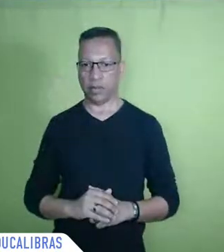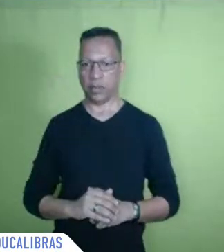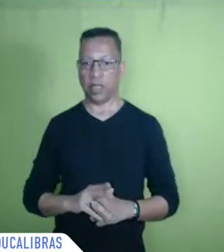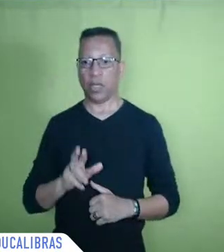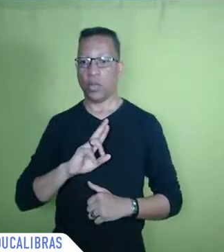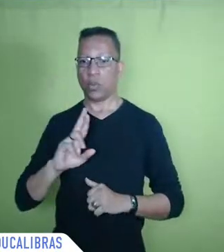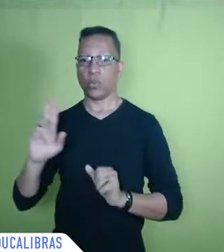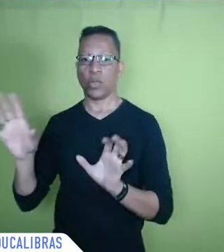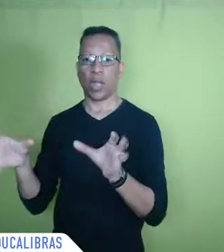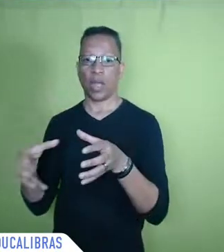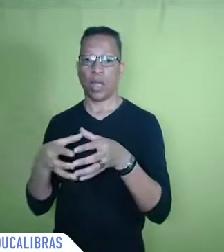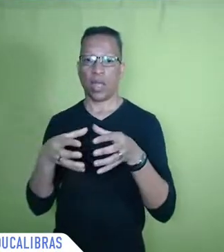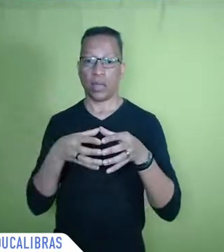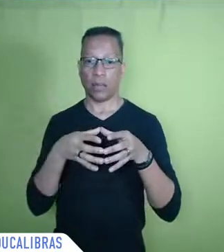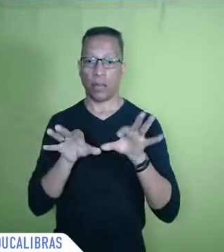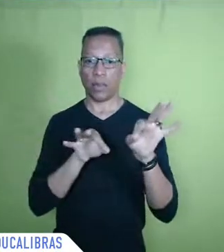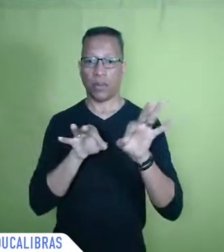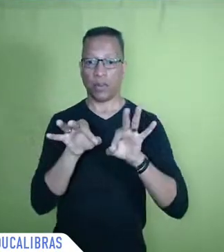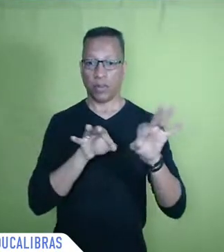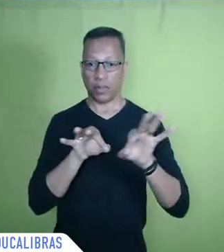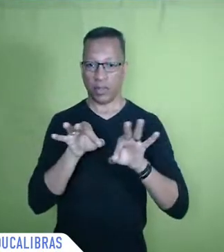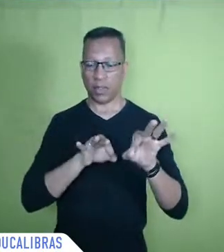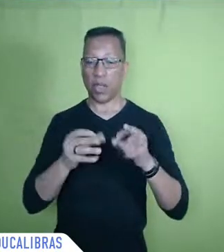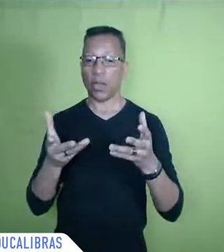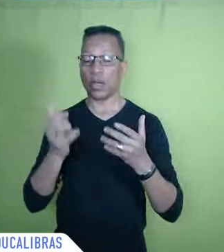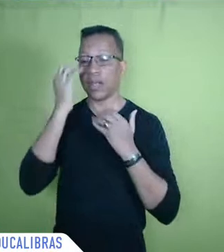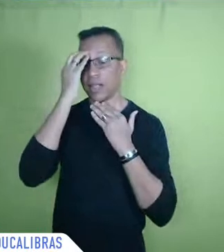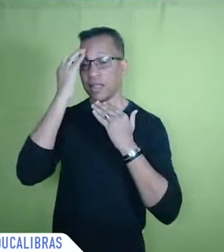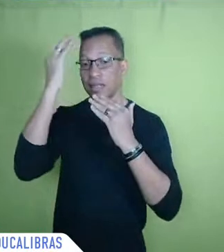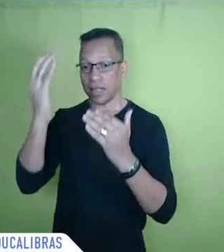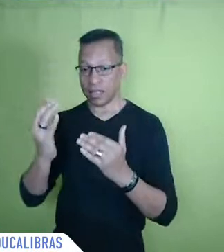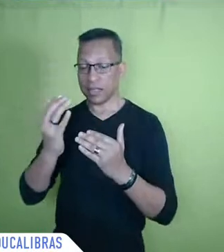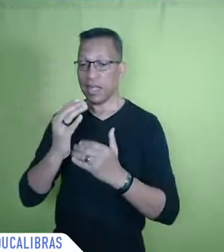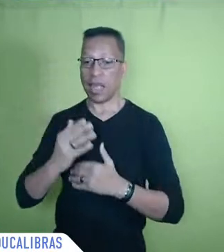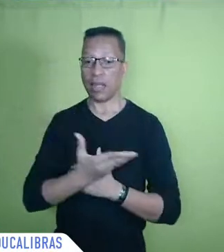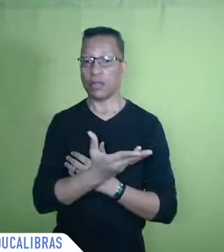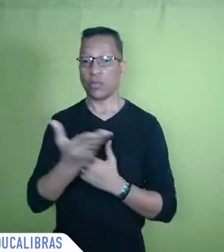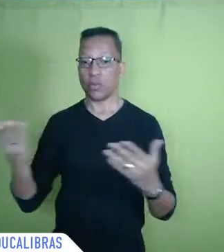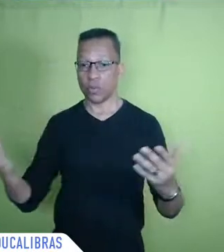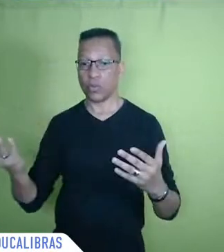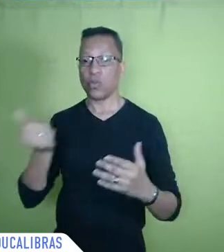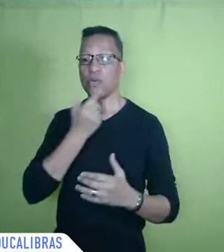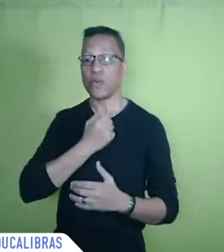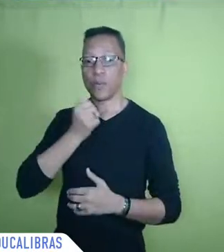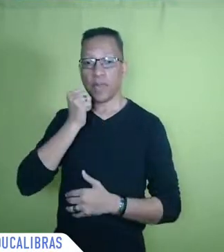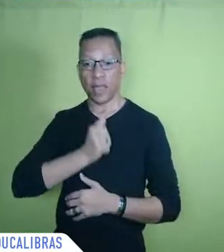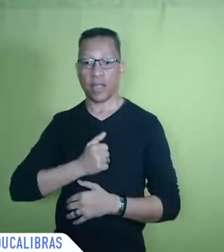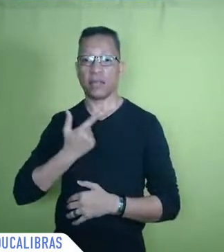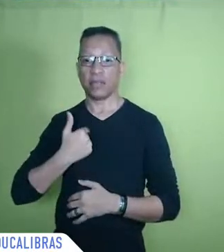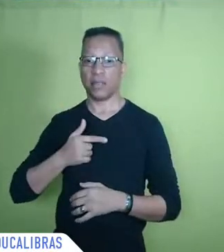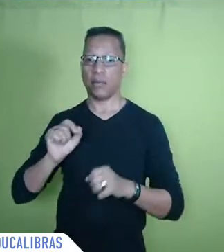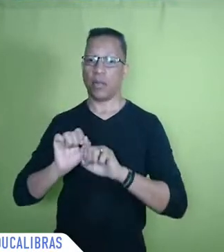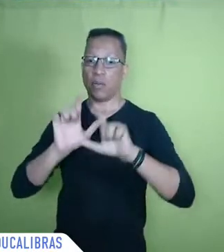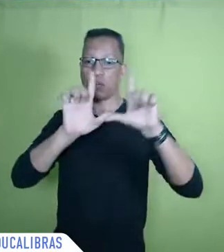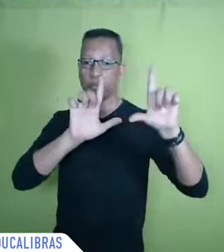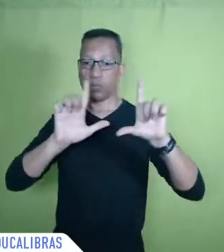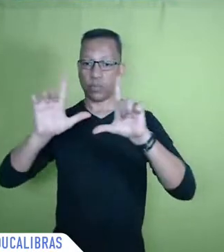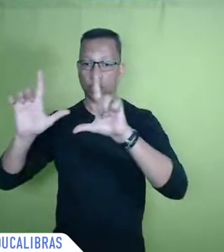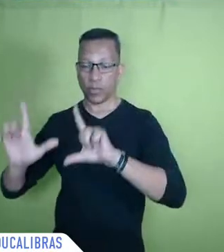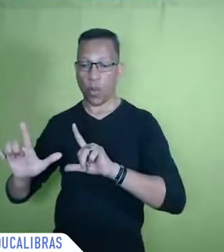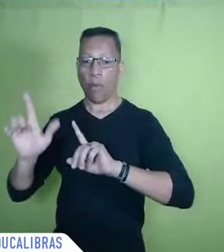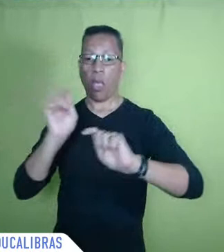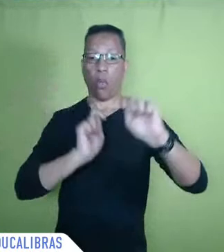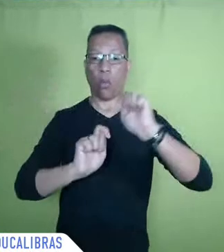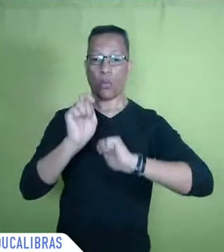of Conférence pour le Brésil. On behalf of the organizing team, I would like to thank everyone here for